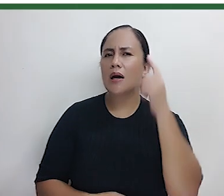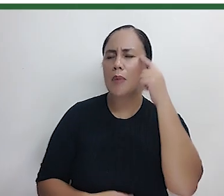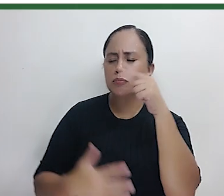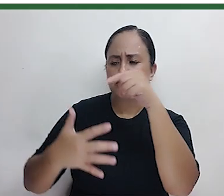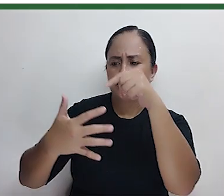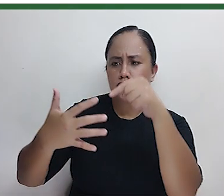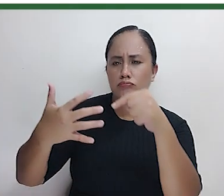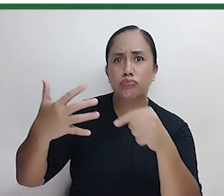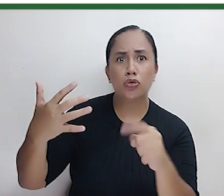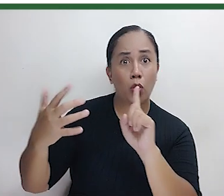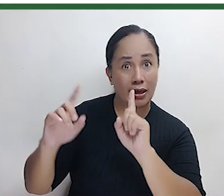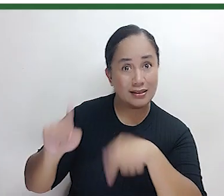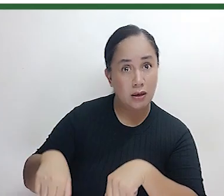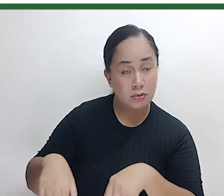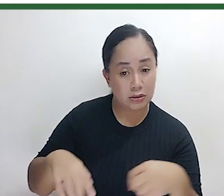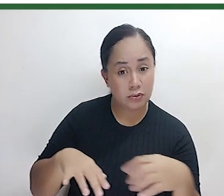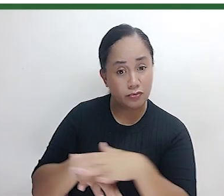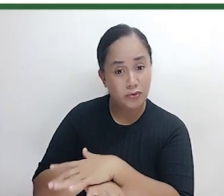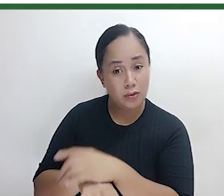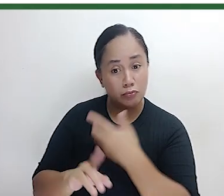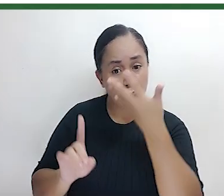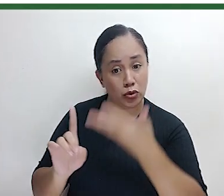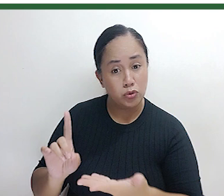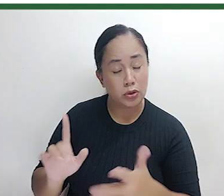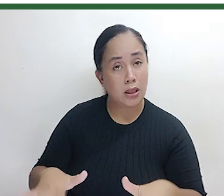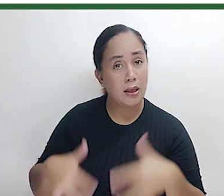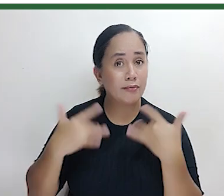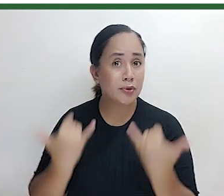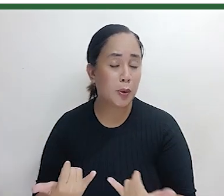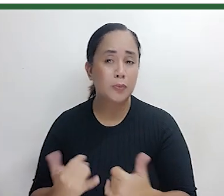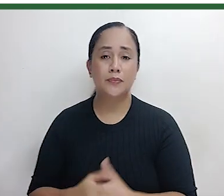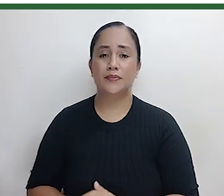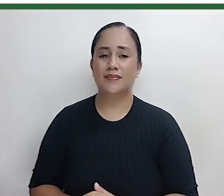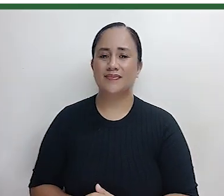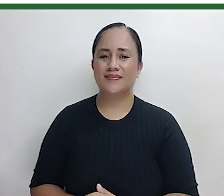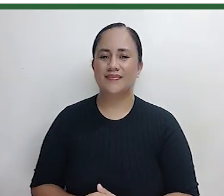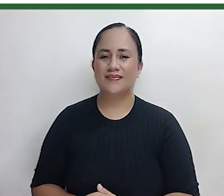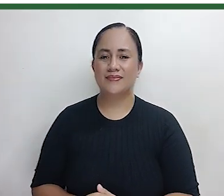Next, think about how your answers affect you as a person and your life as it is right now.